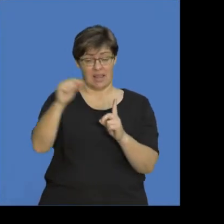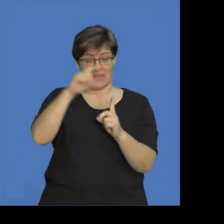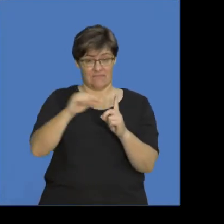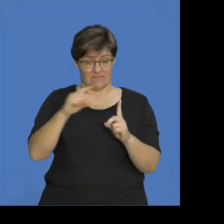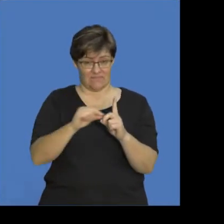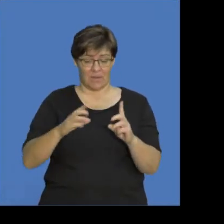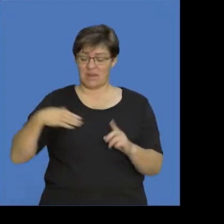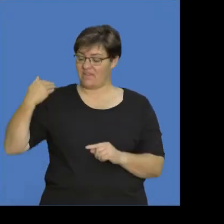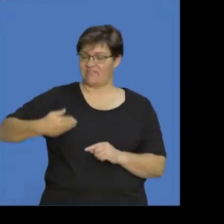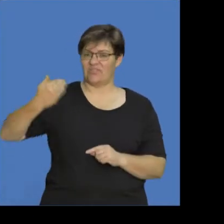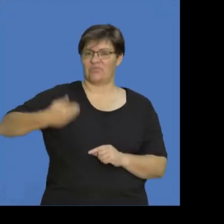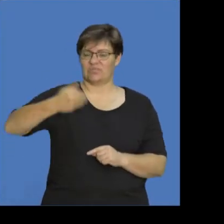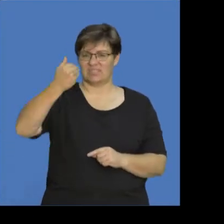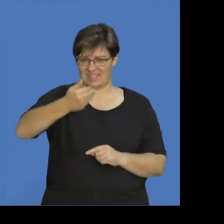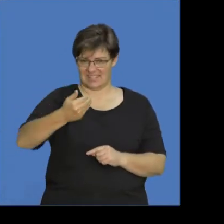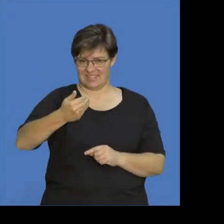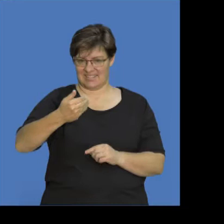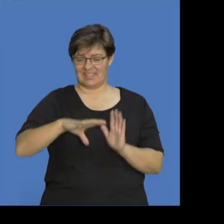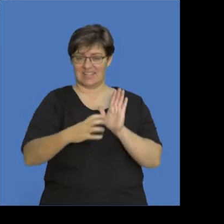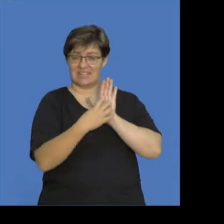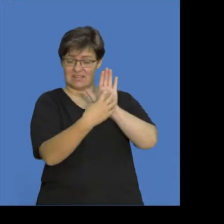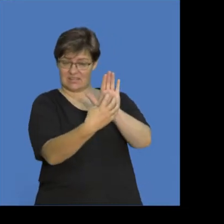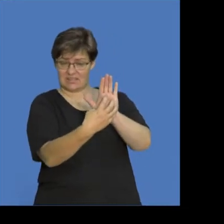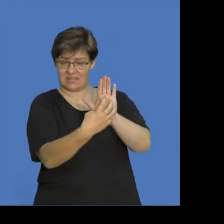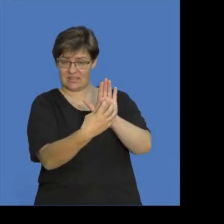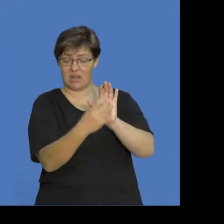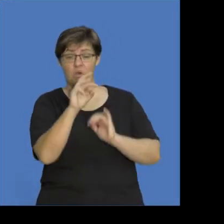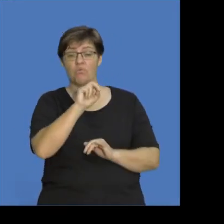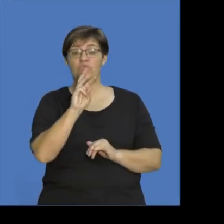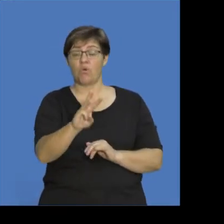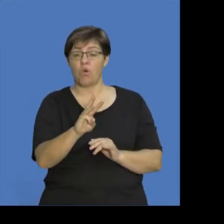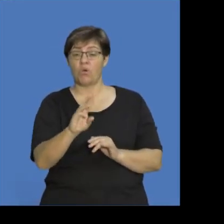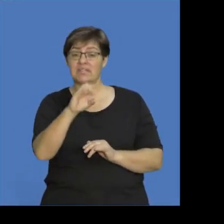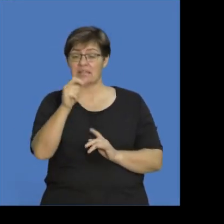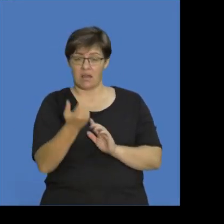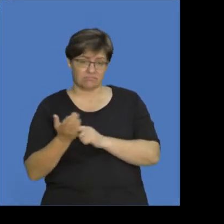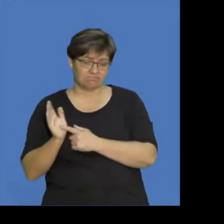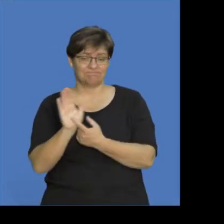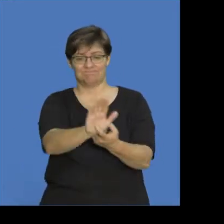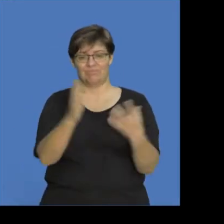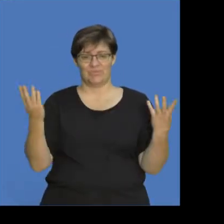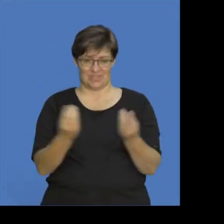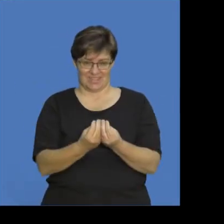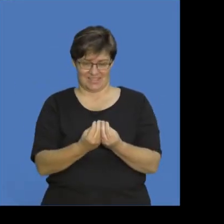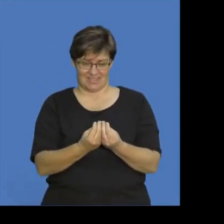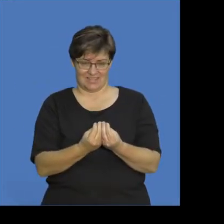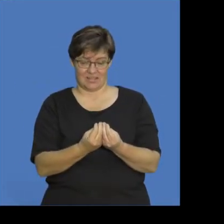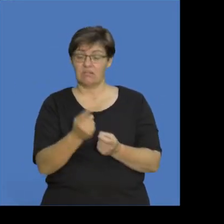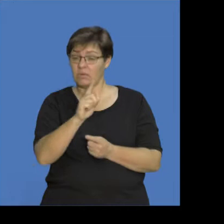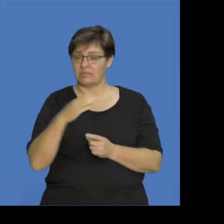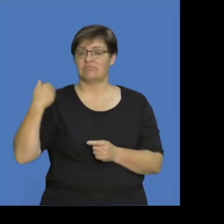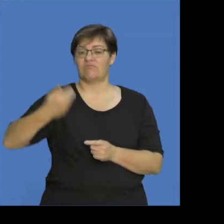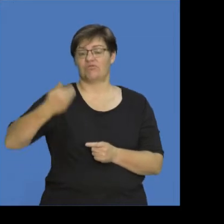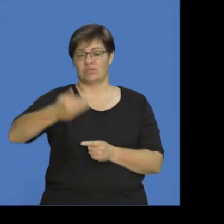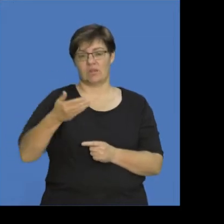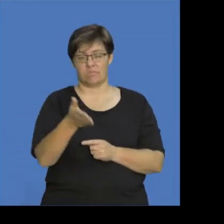leaf plot is a frequency diagram in which the raw data is displayed together